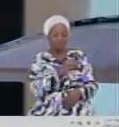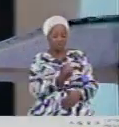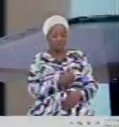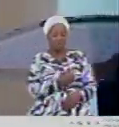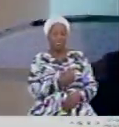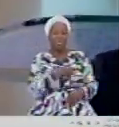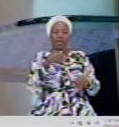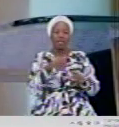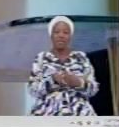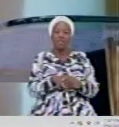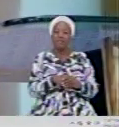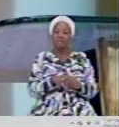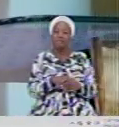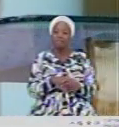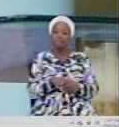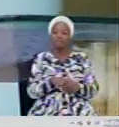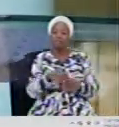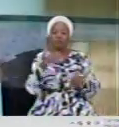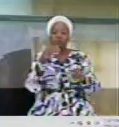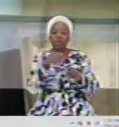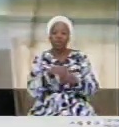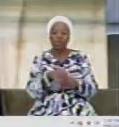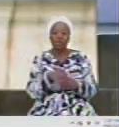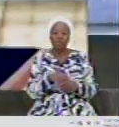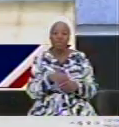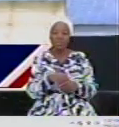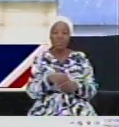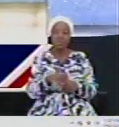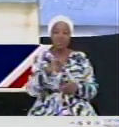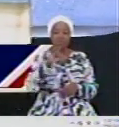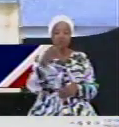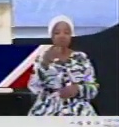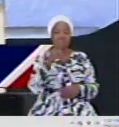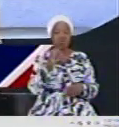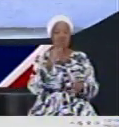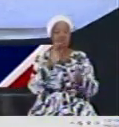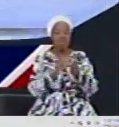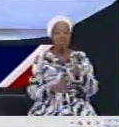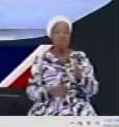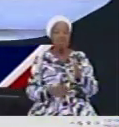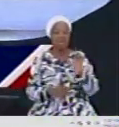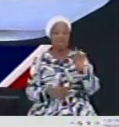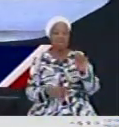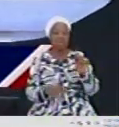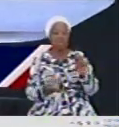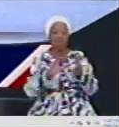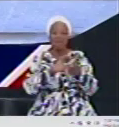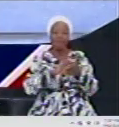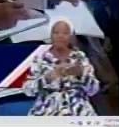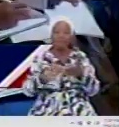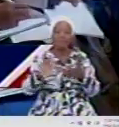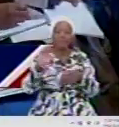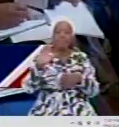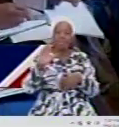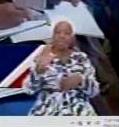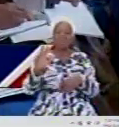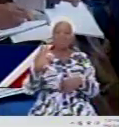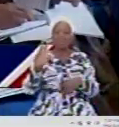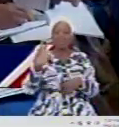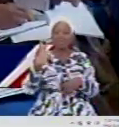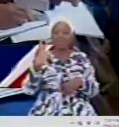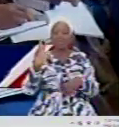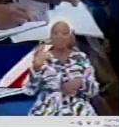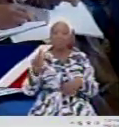John chapter 8, I'm reading from verse 31. John chapter 8, and we're reading from